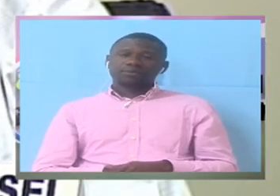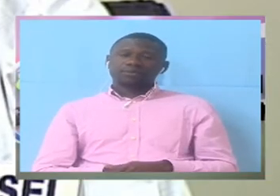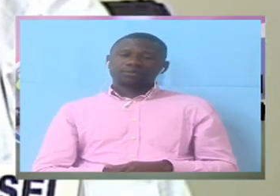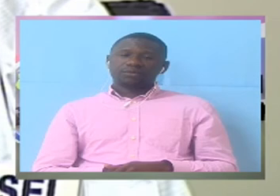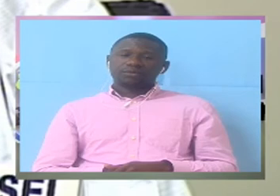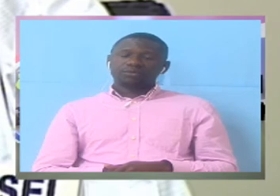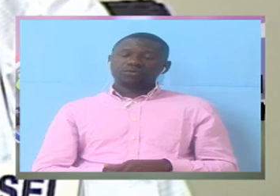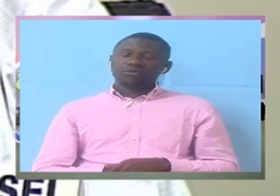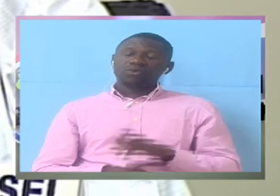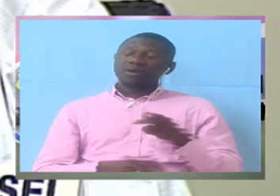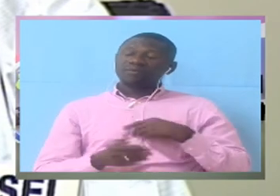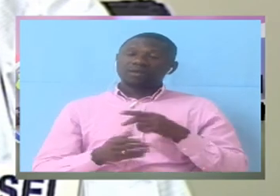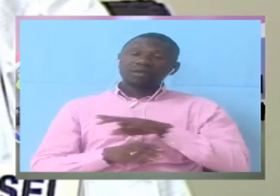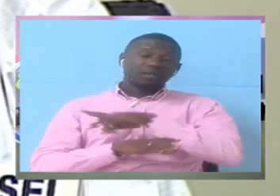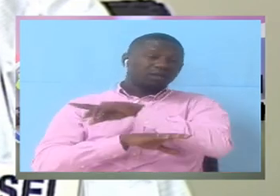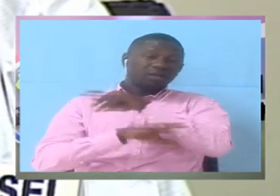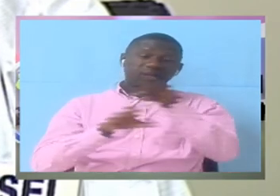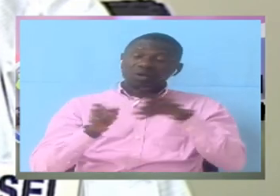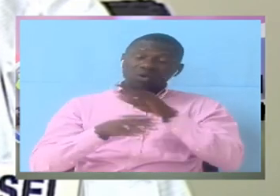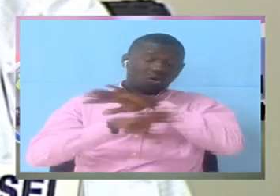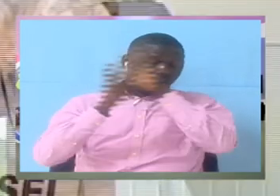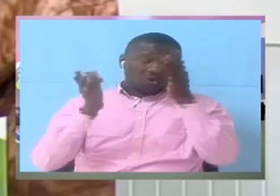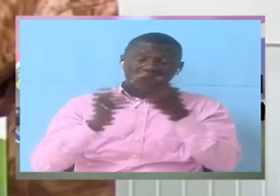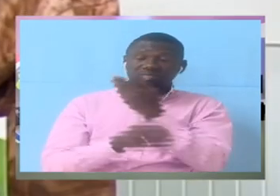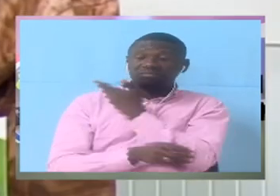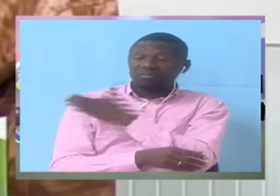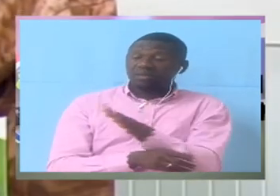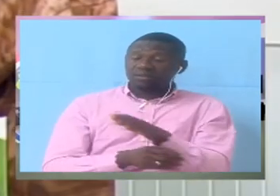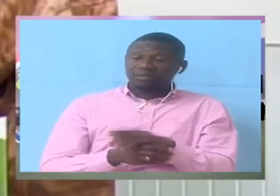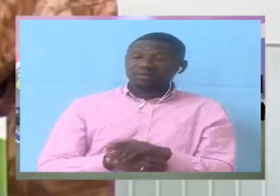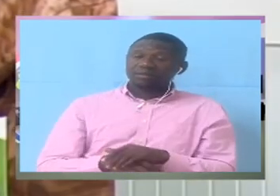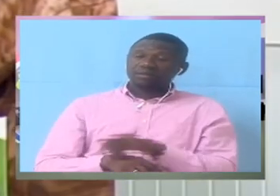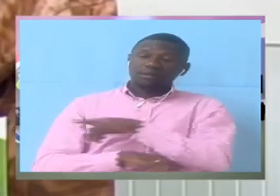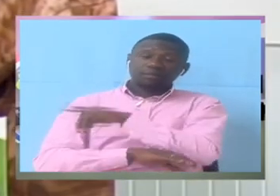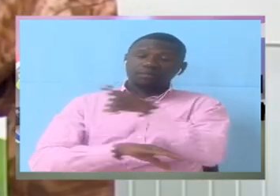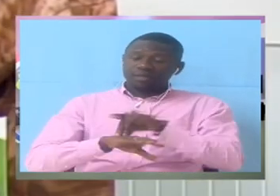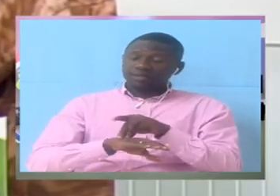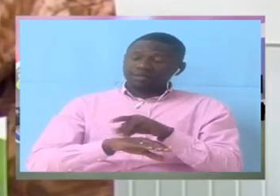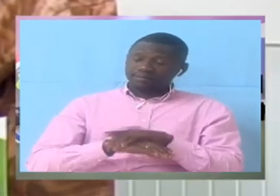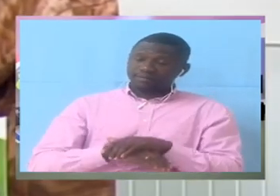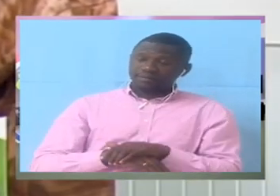melted. That's how they all left the camp.